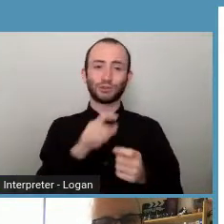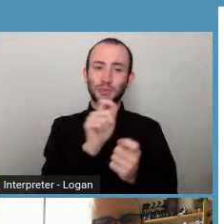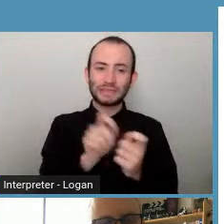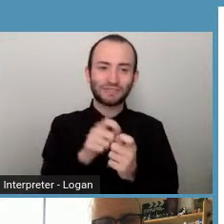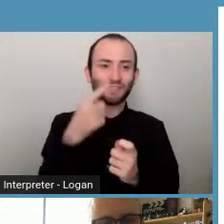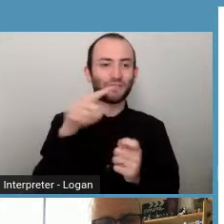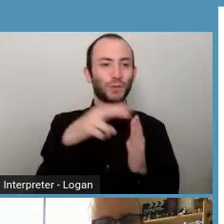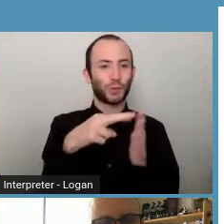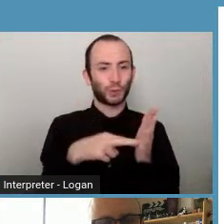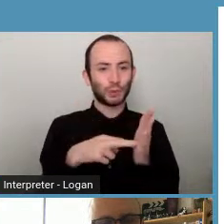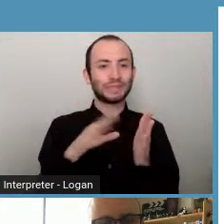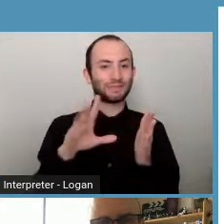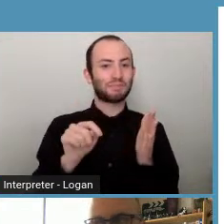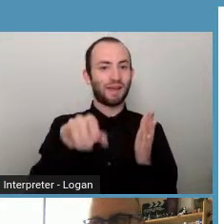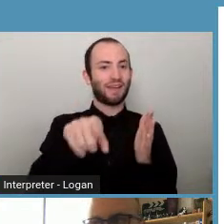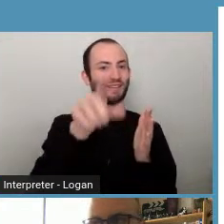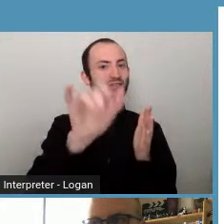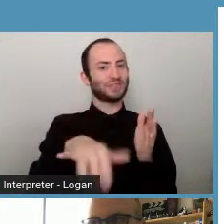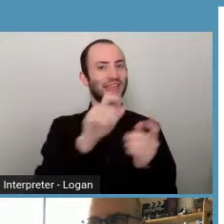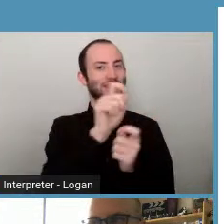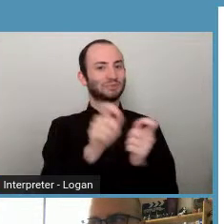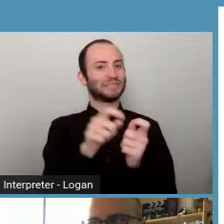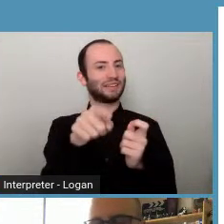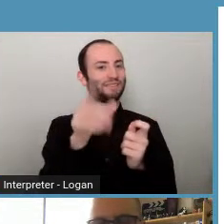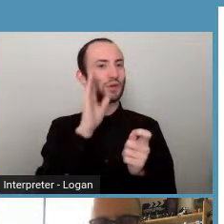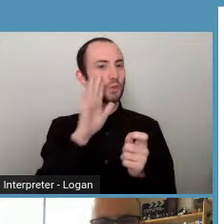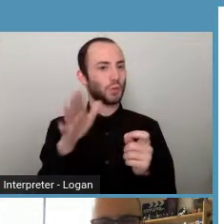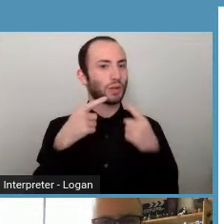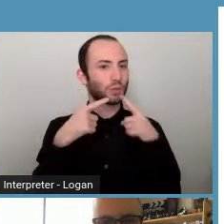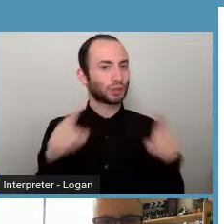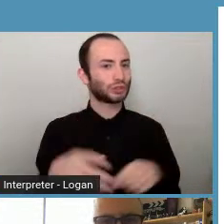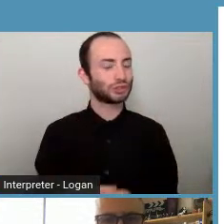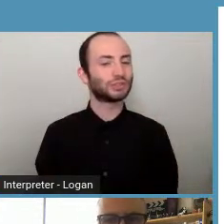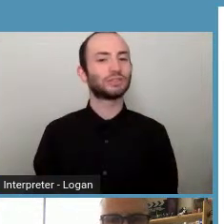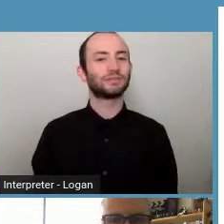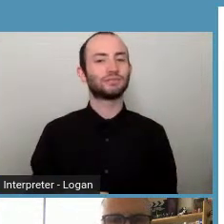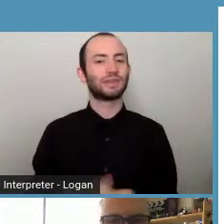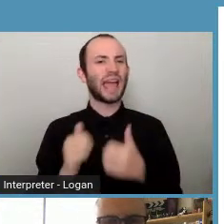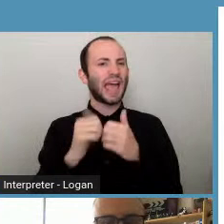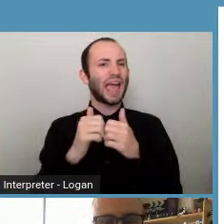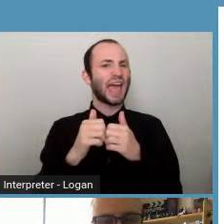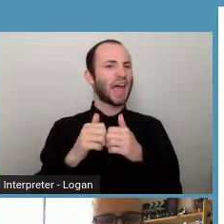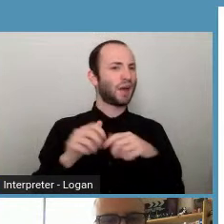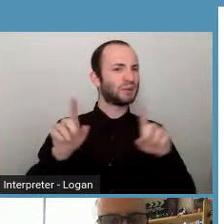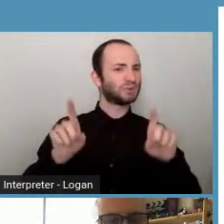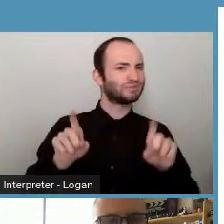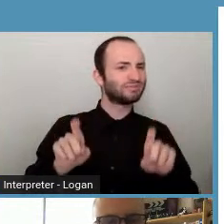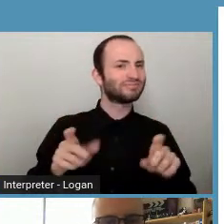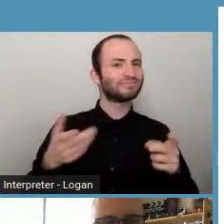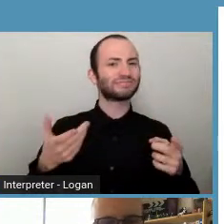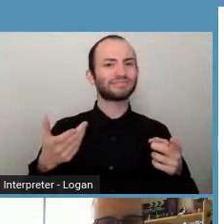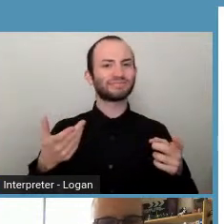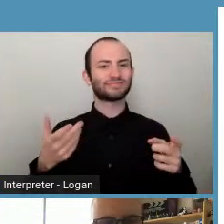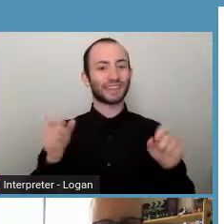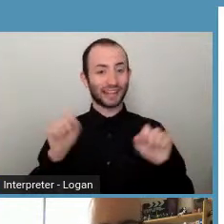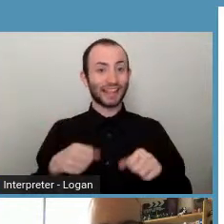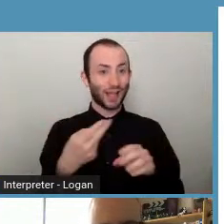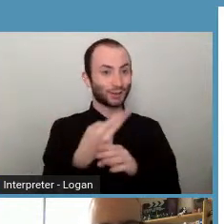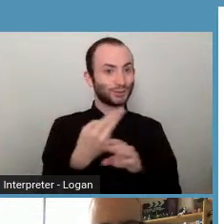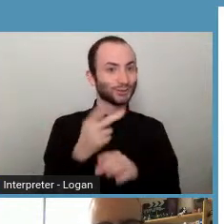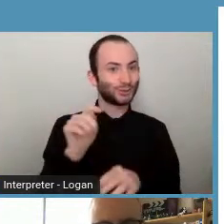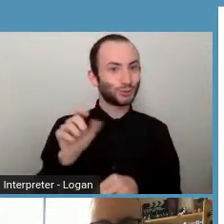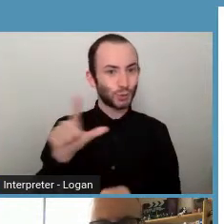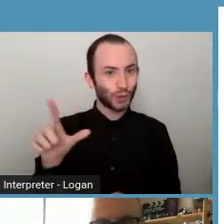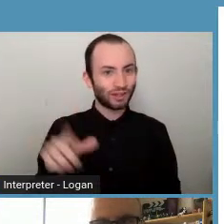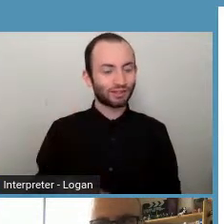but that's the general guidance there. So how do we test for web accessibility? We can use tools that are built into browsers.